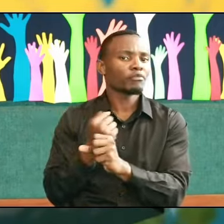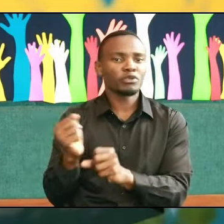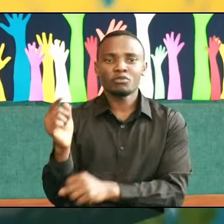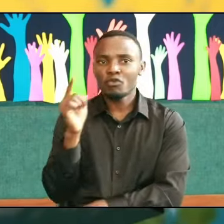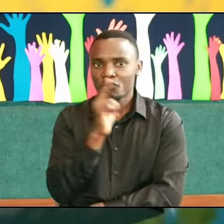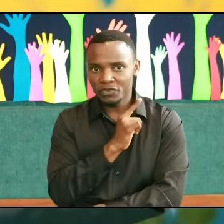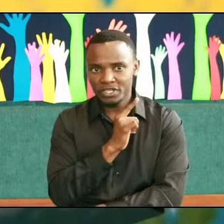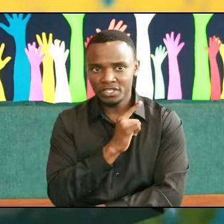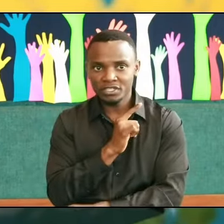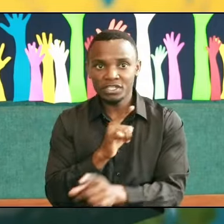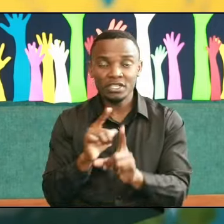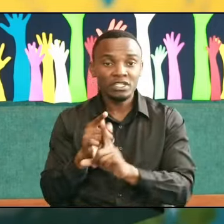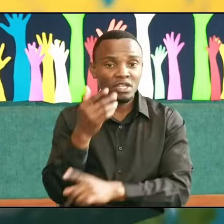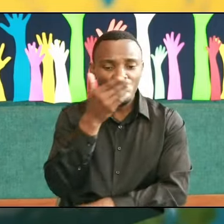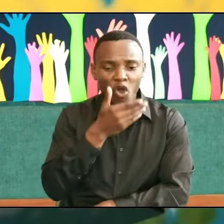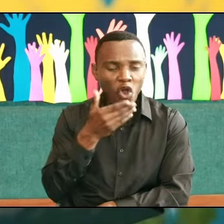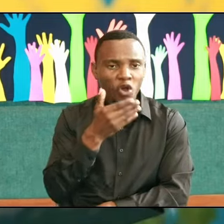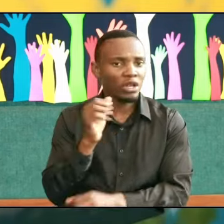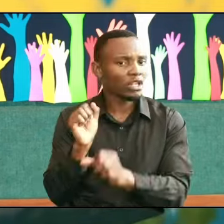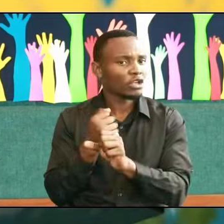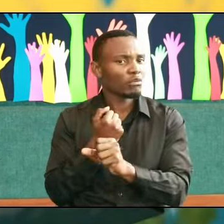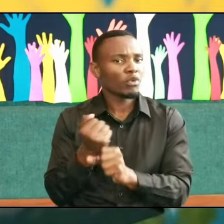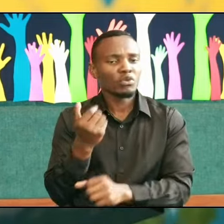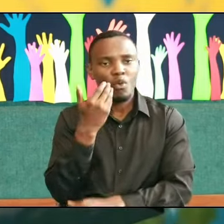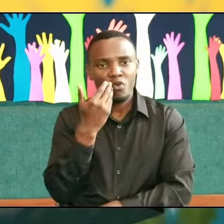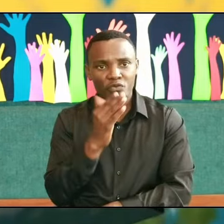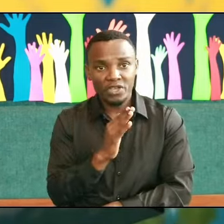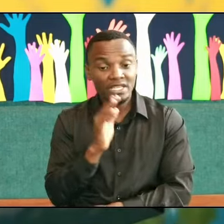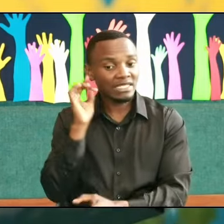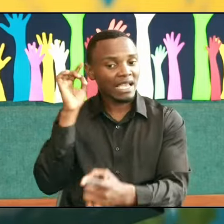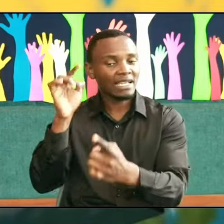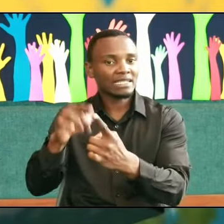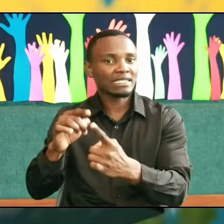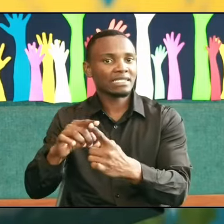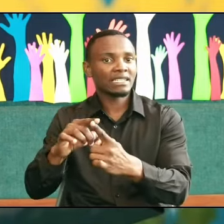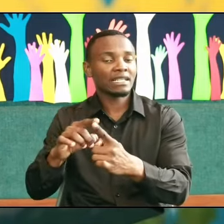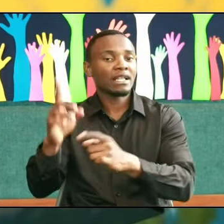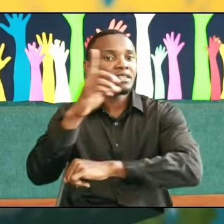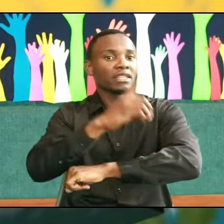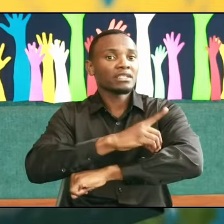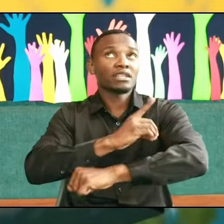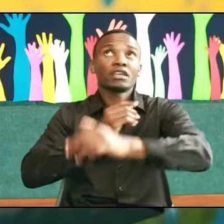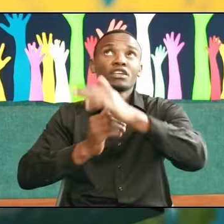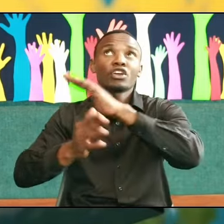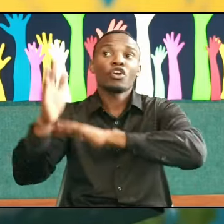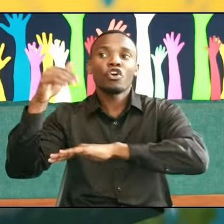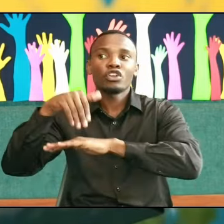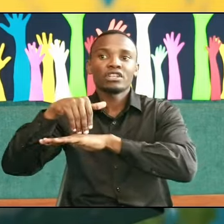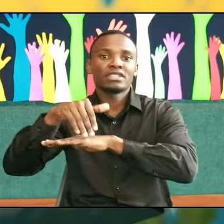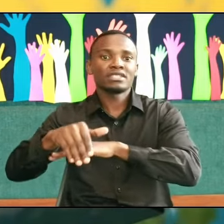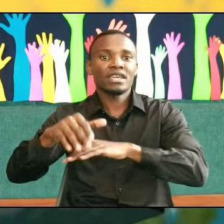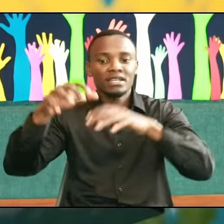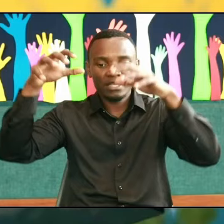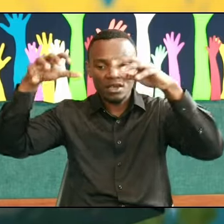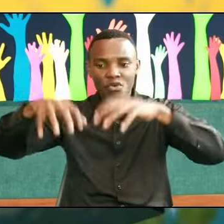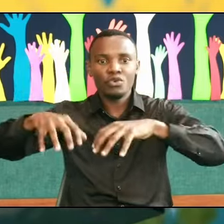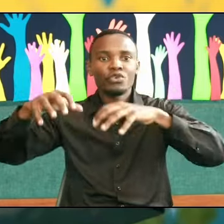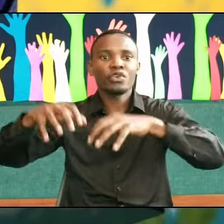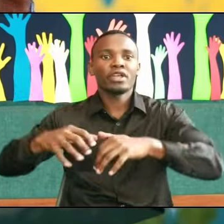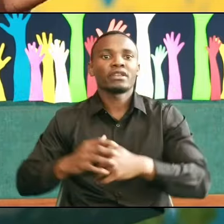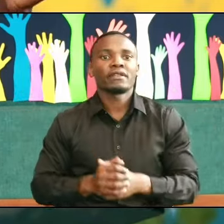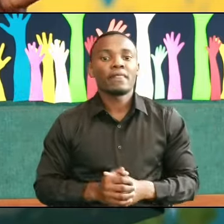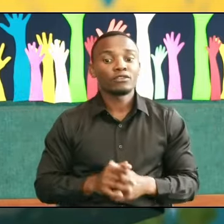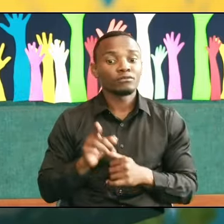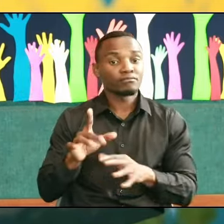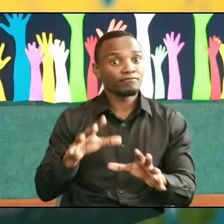shall the jar of oil run dry until the day the Lord sends what? Rain on the earth. So she